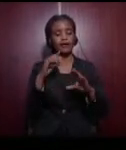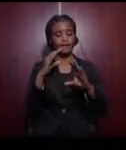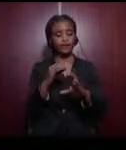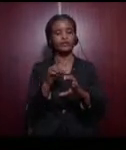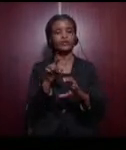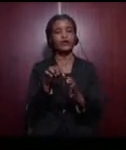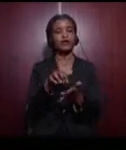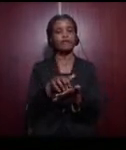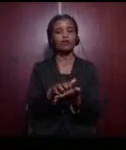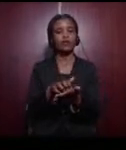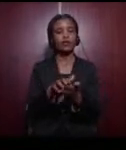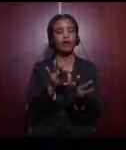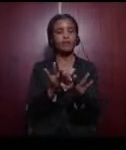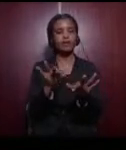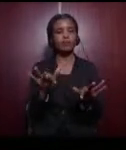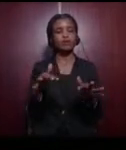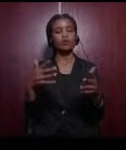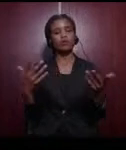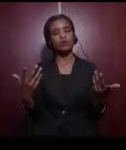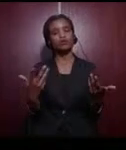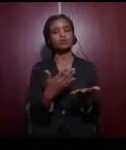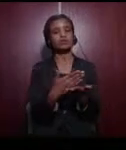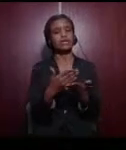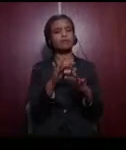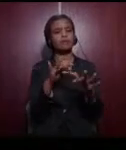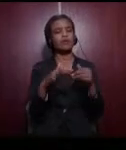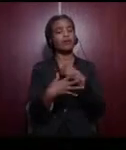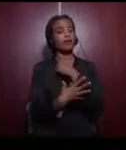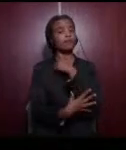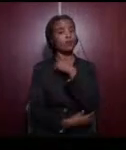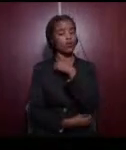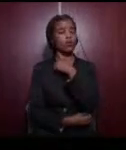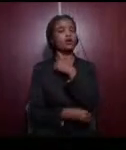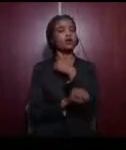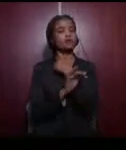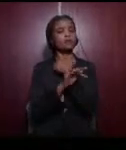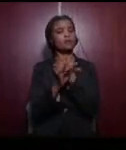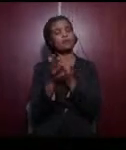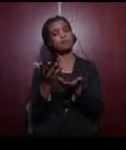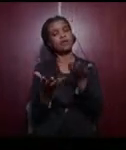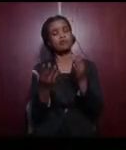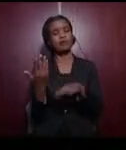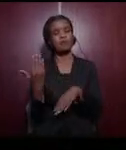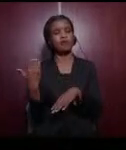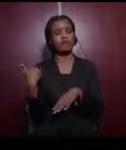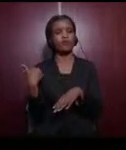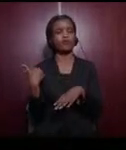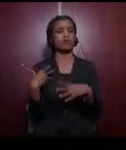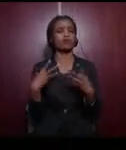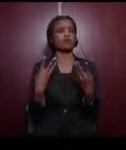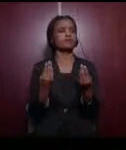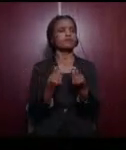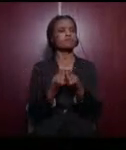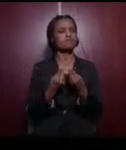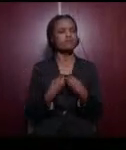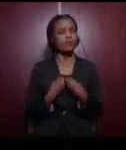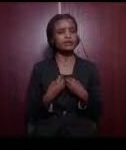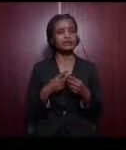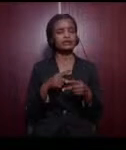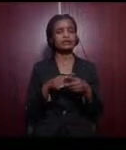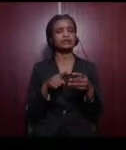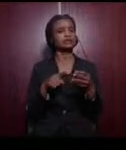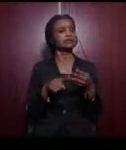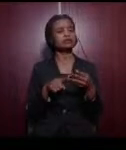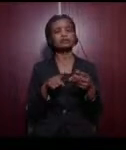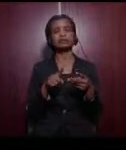such as unemployed people which lost their properties, family members, as I am